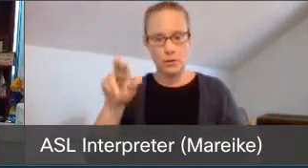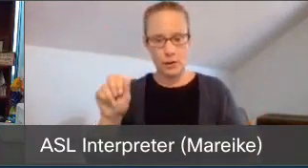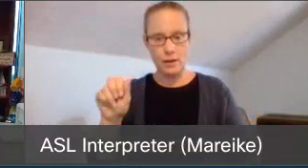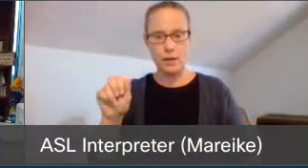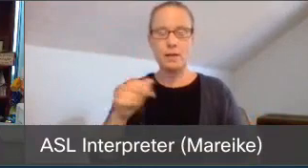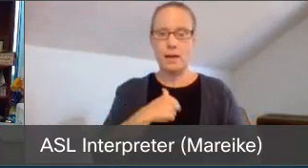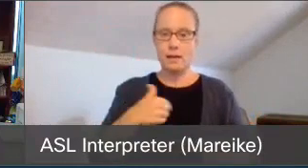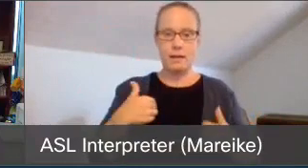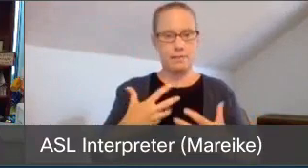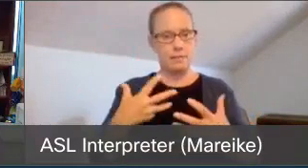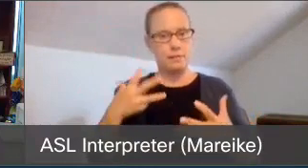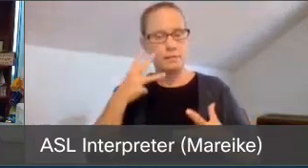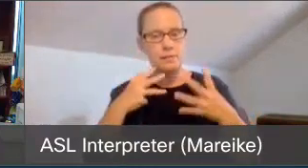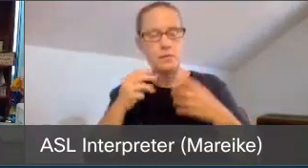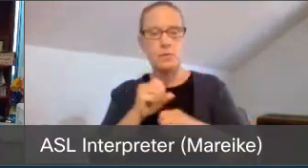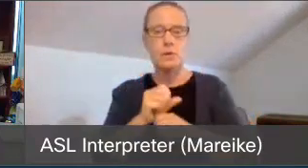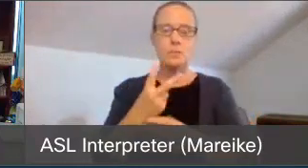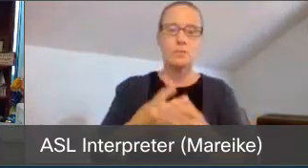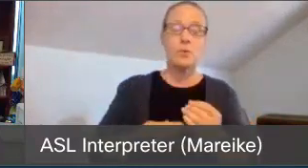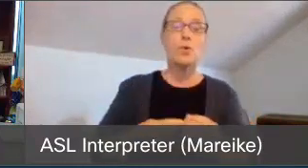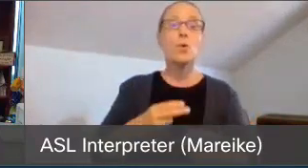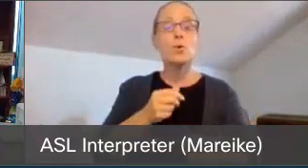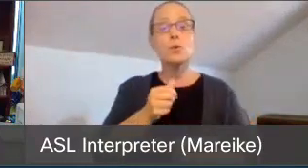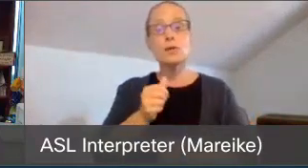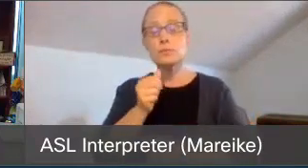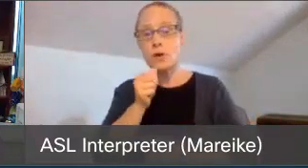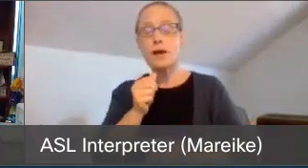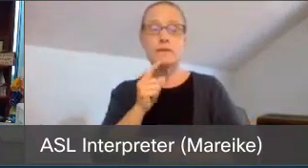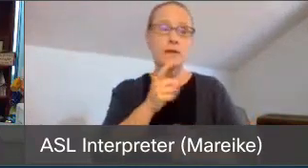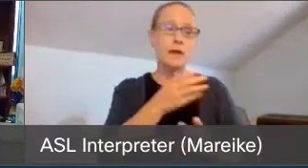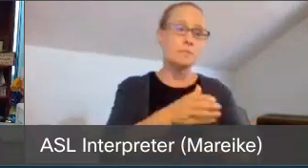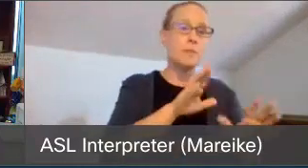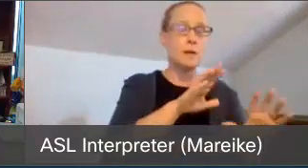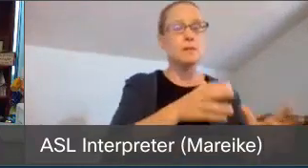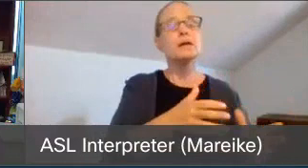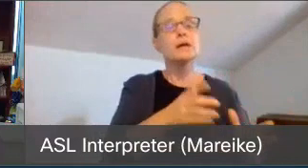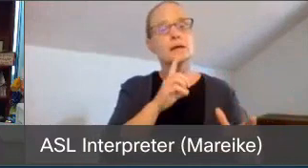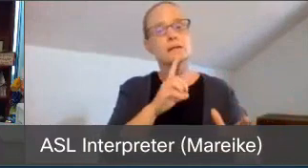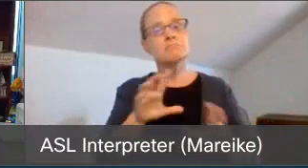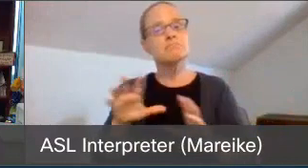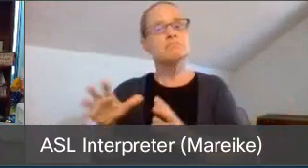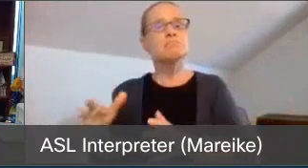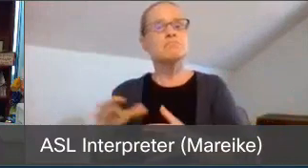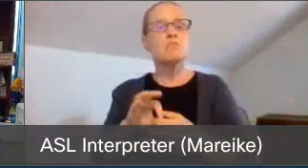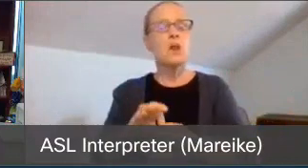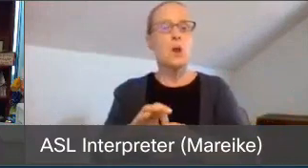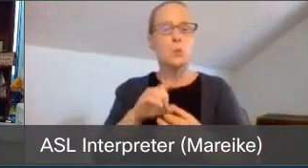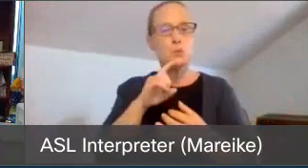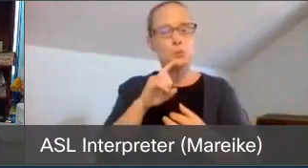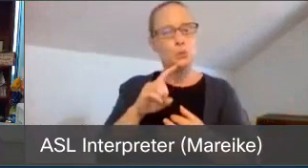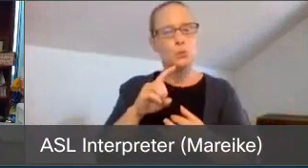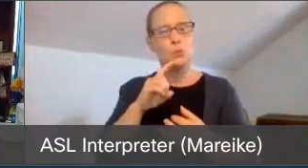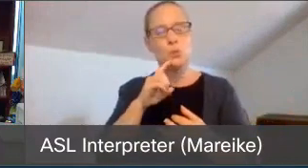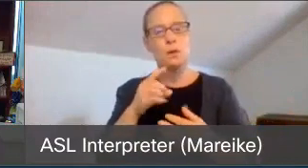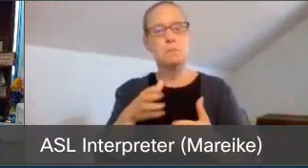extensive background in working in both the private and public sector around the behavioral health and criminal justice field. Before